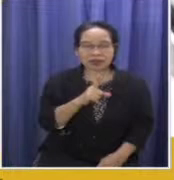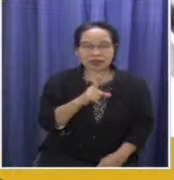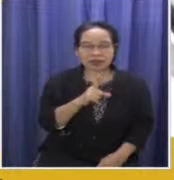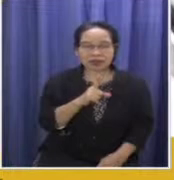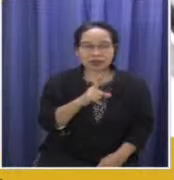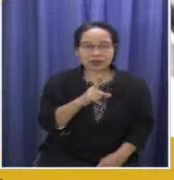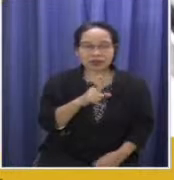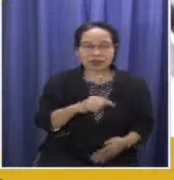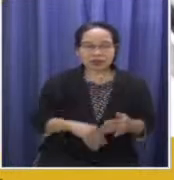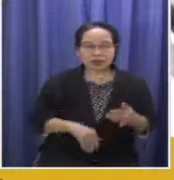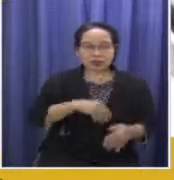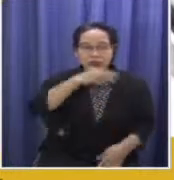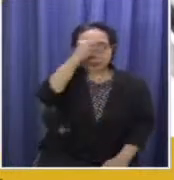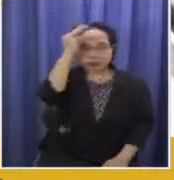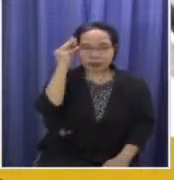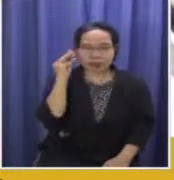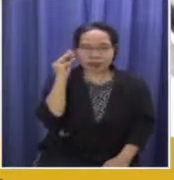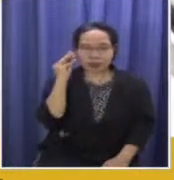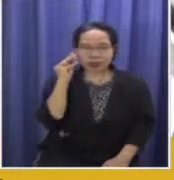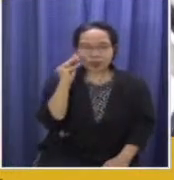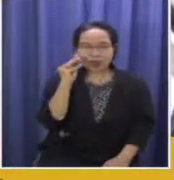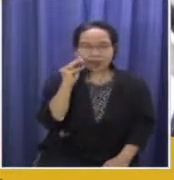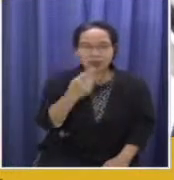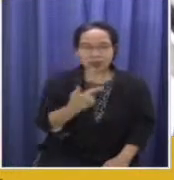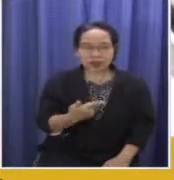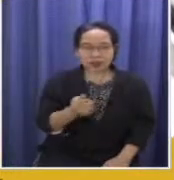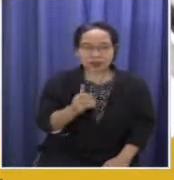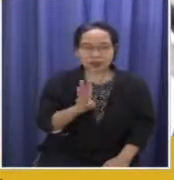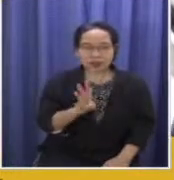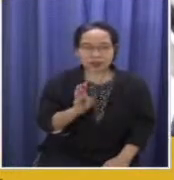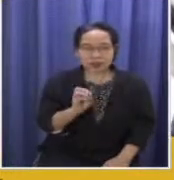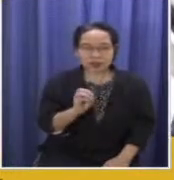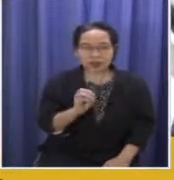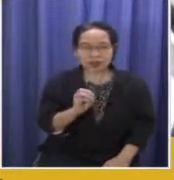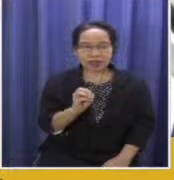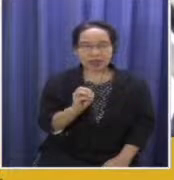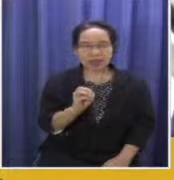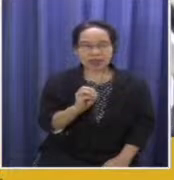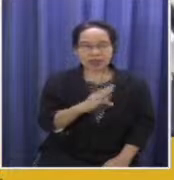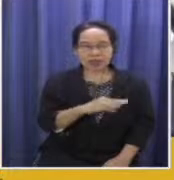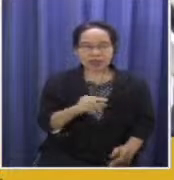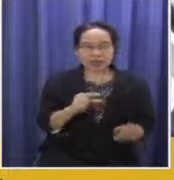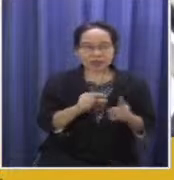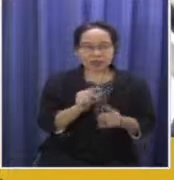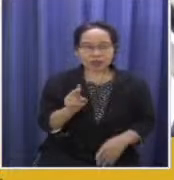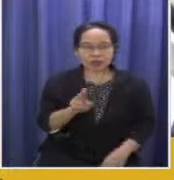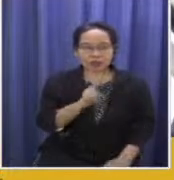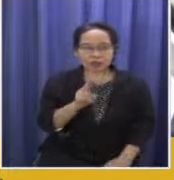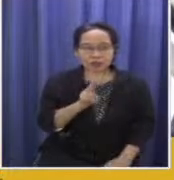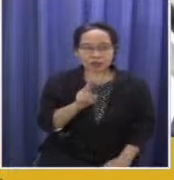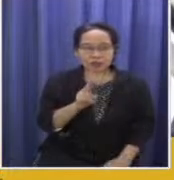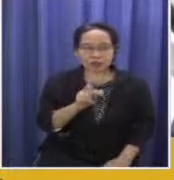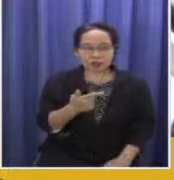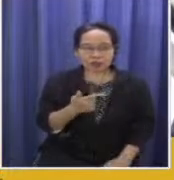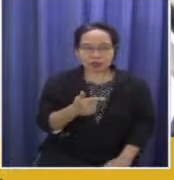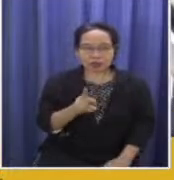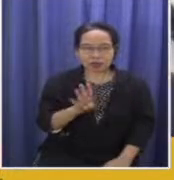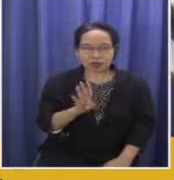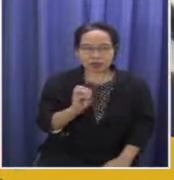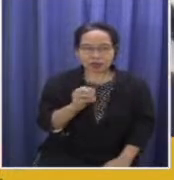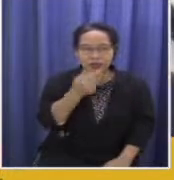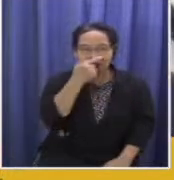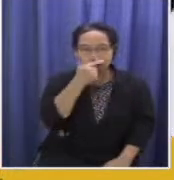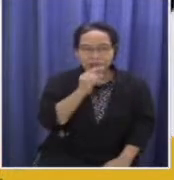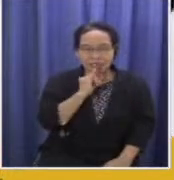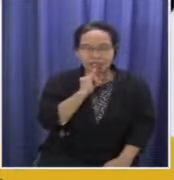what was born of Mary is G40, Brother Daniel. And the word used G40 in